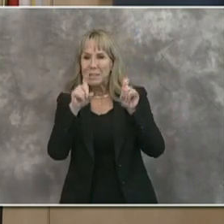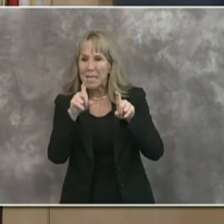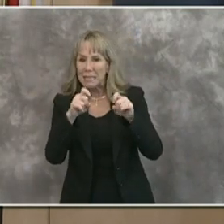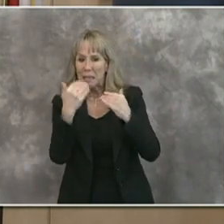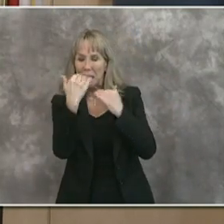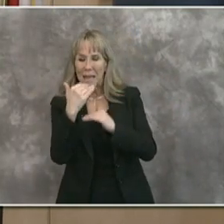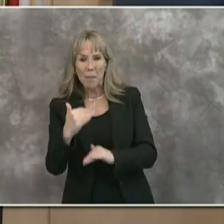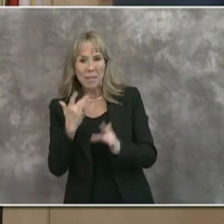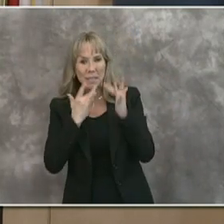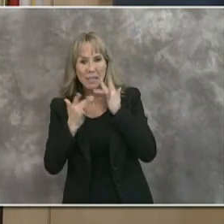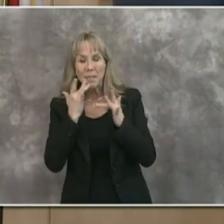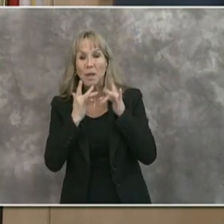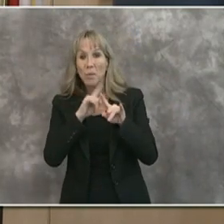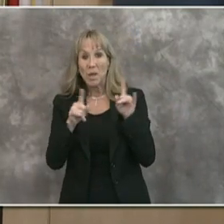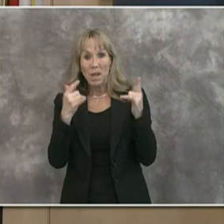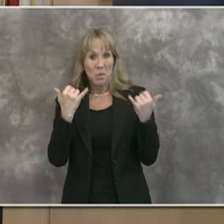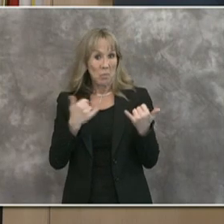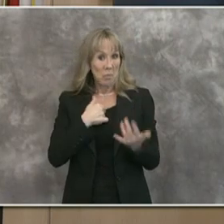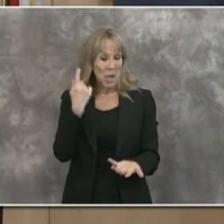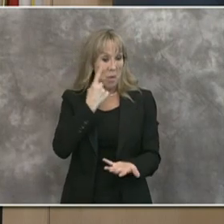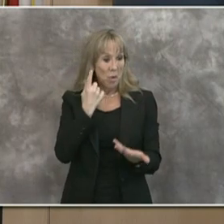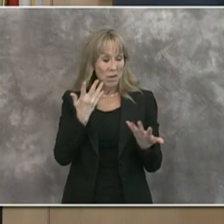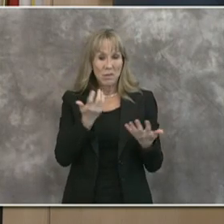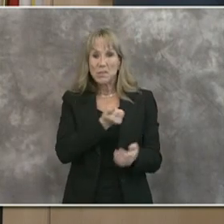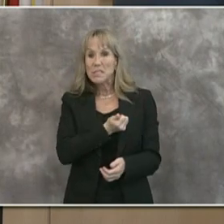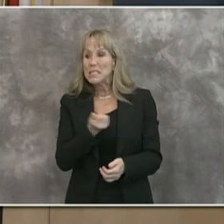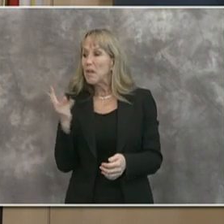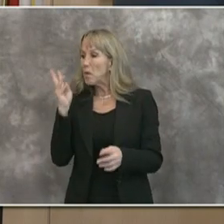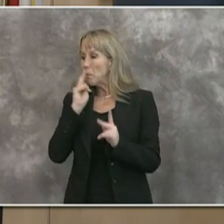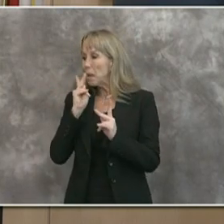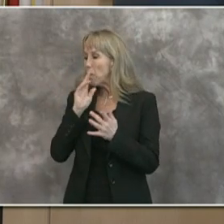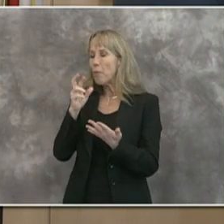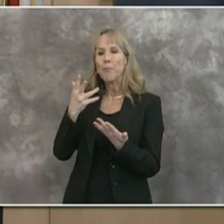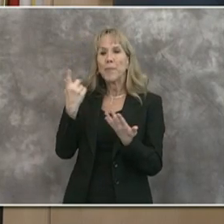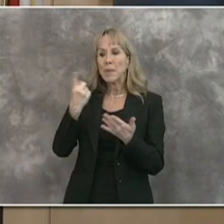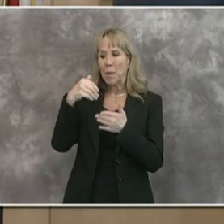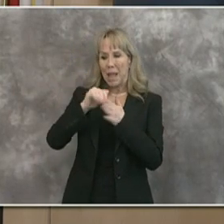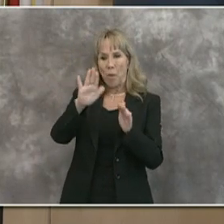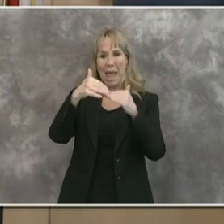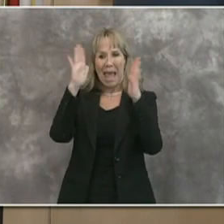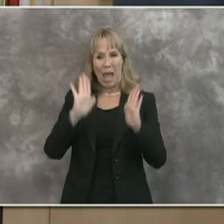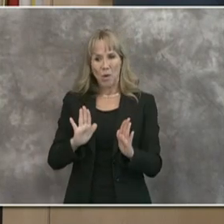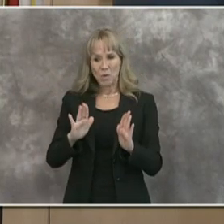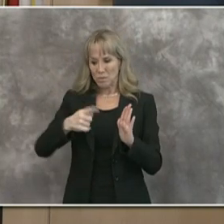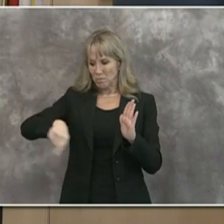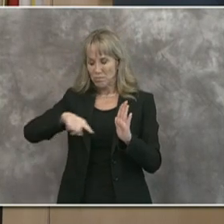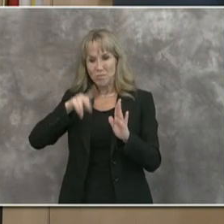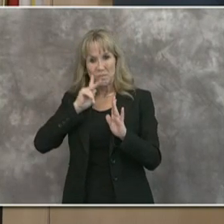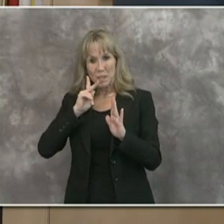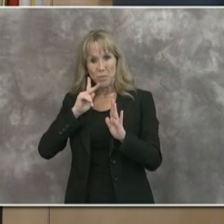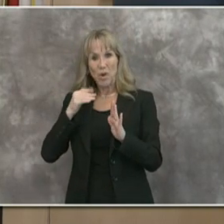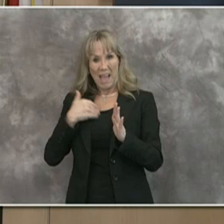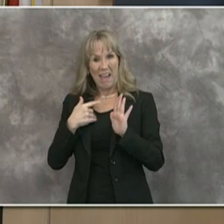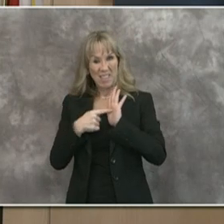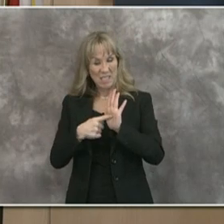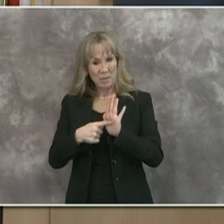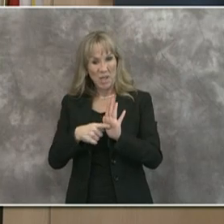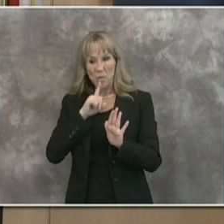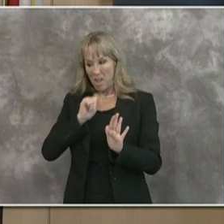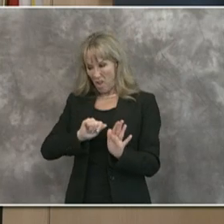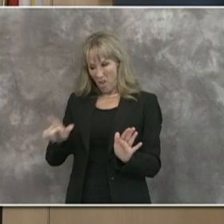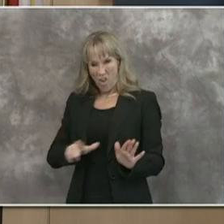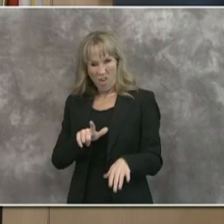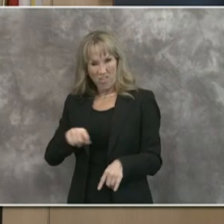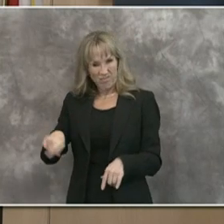lines, some people we were talking to today are wondering if multiple people in their family or house are showing symptoms, does everyone need to be tested, or can just one person